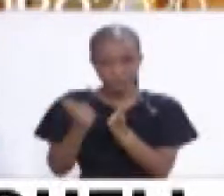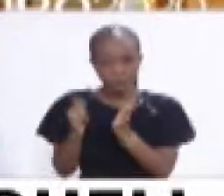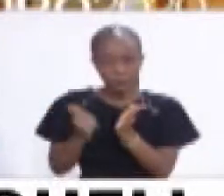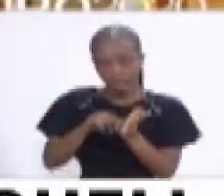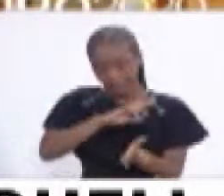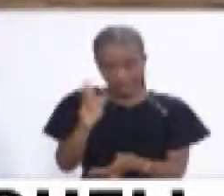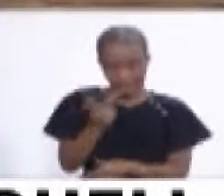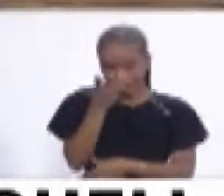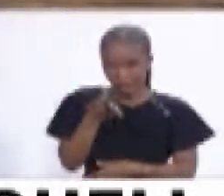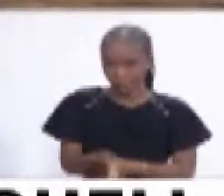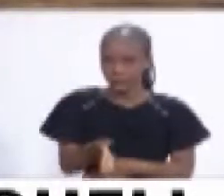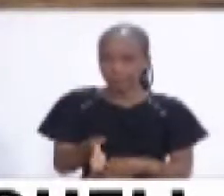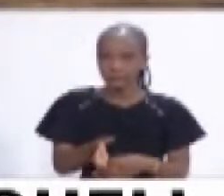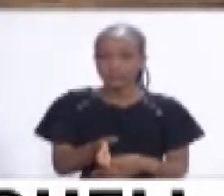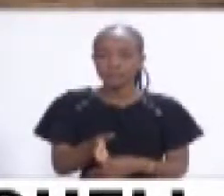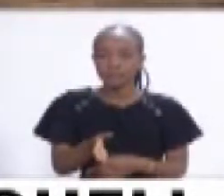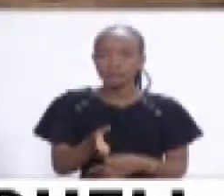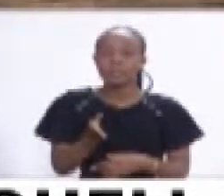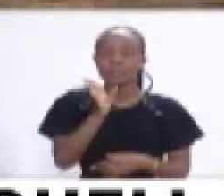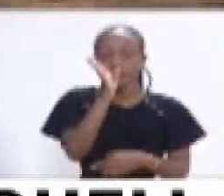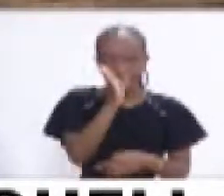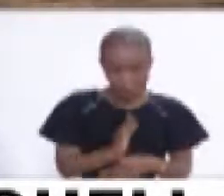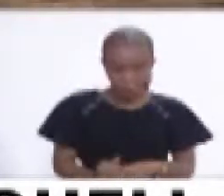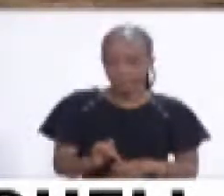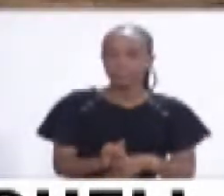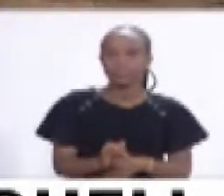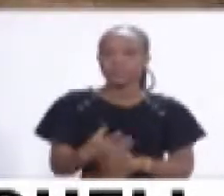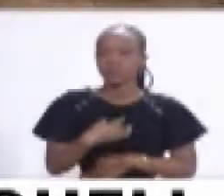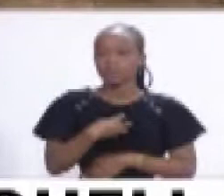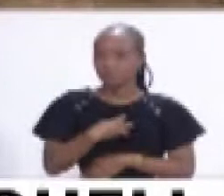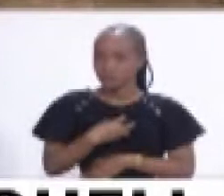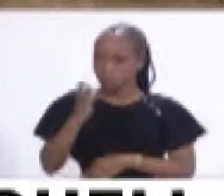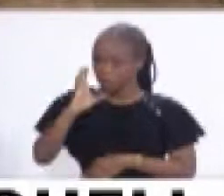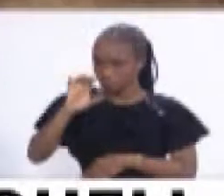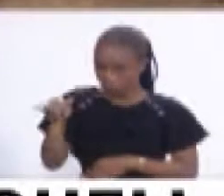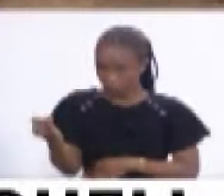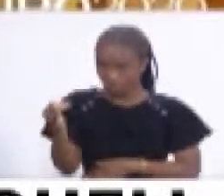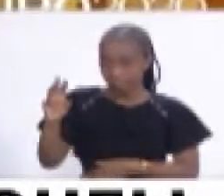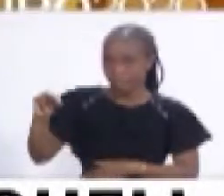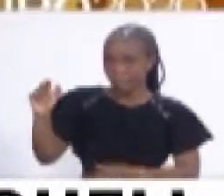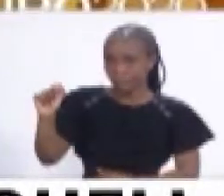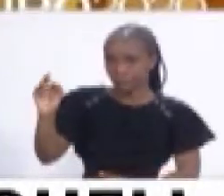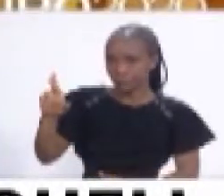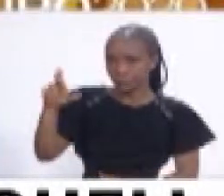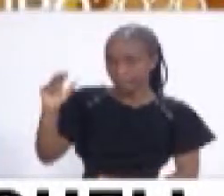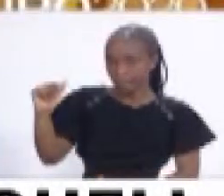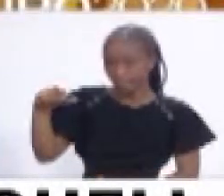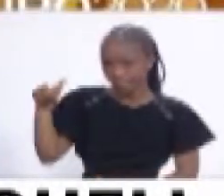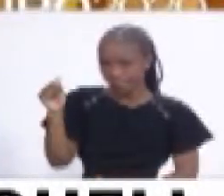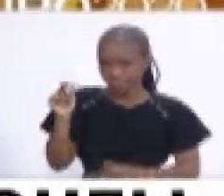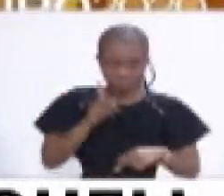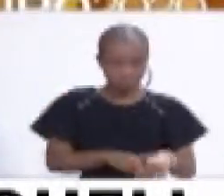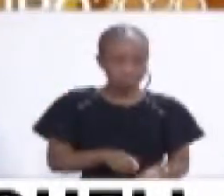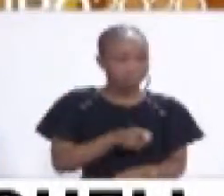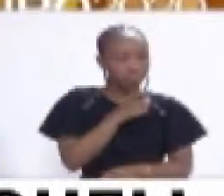Kenya hii. Another salvo by the other retired Chief Justice David Kenani Maraga. Because when you keep